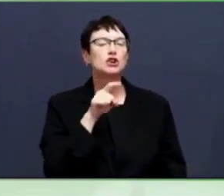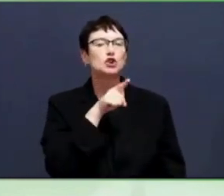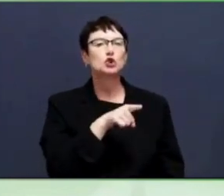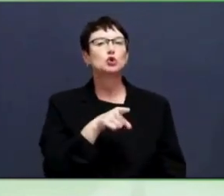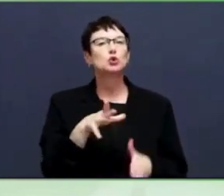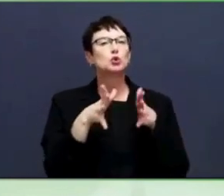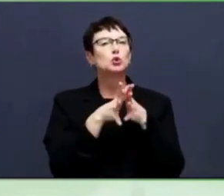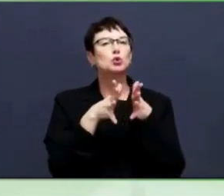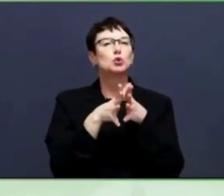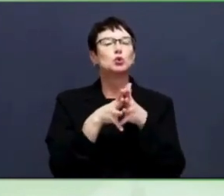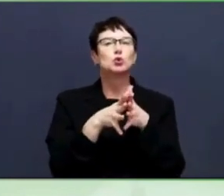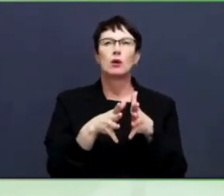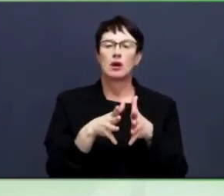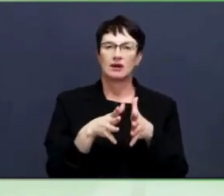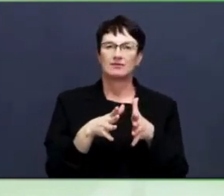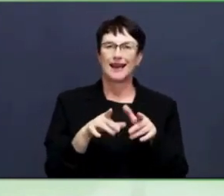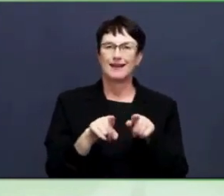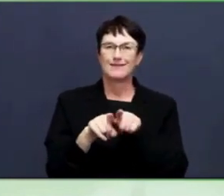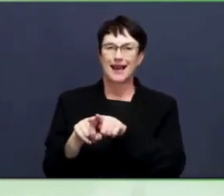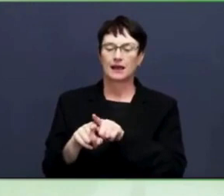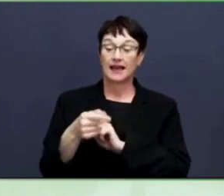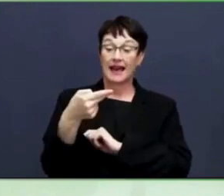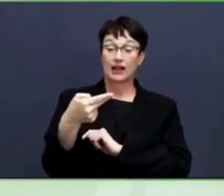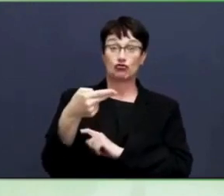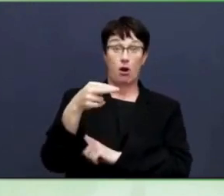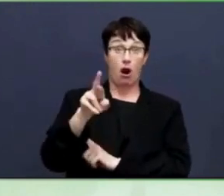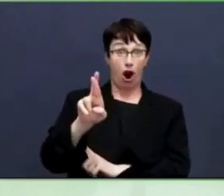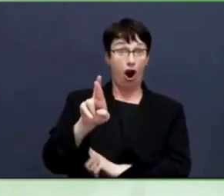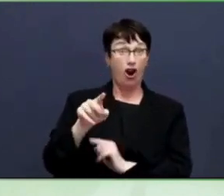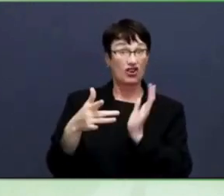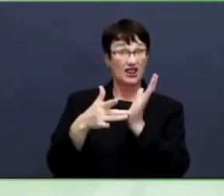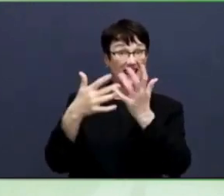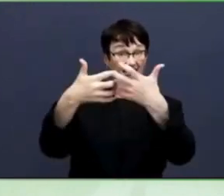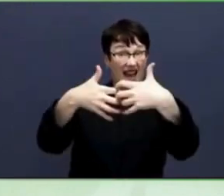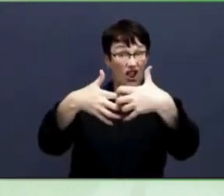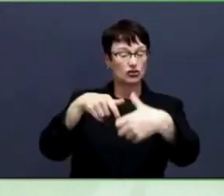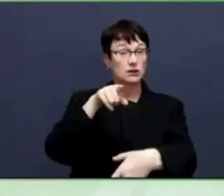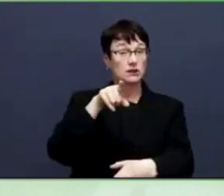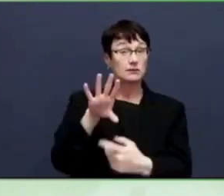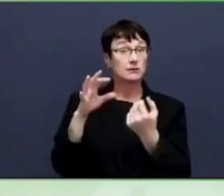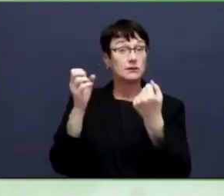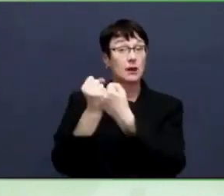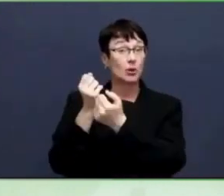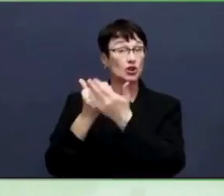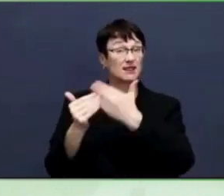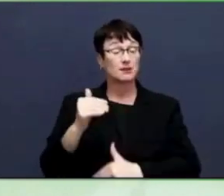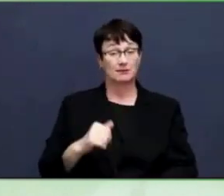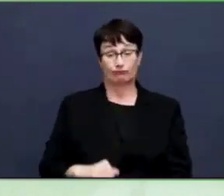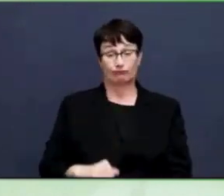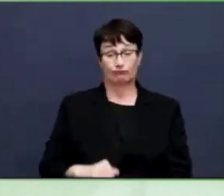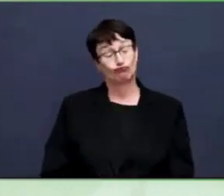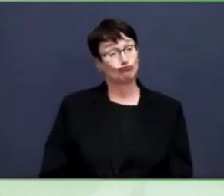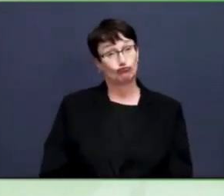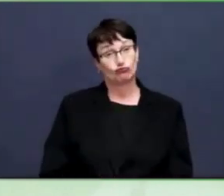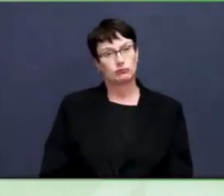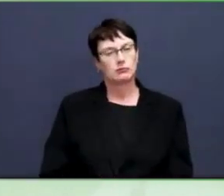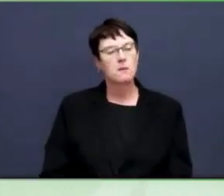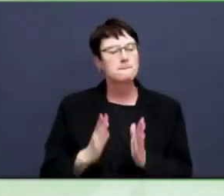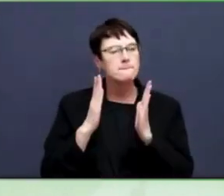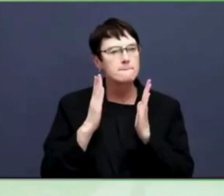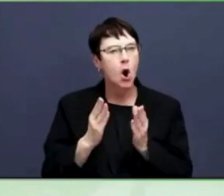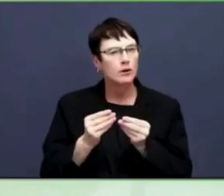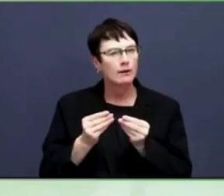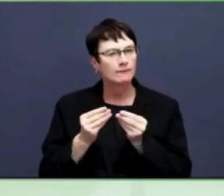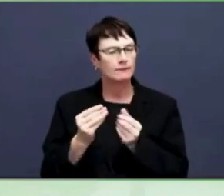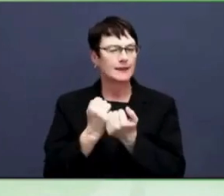HR technologies are not tested for safety for this group. We're calling, actually, I thought I'd focus on our